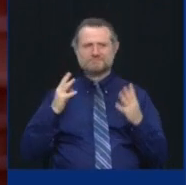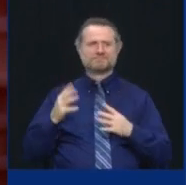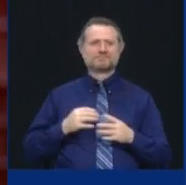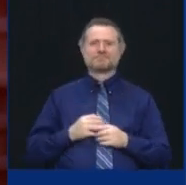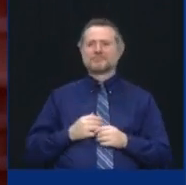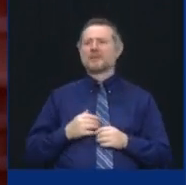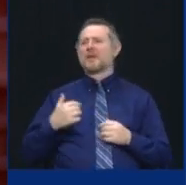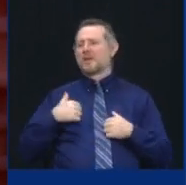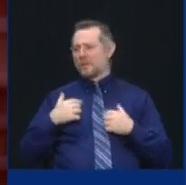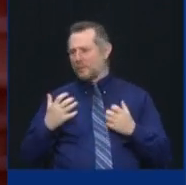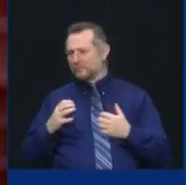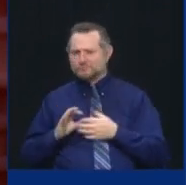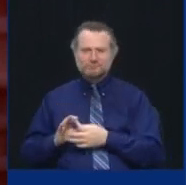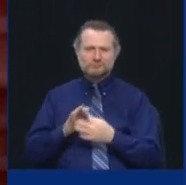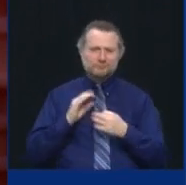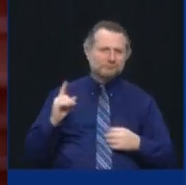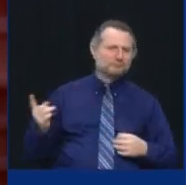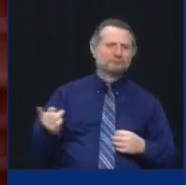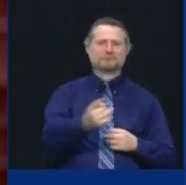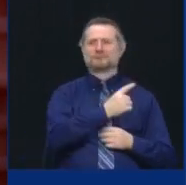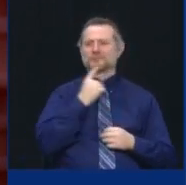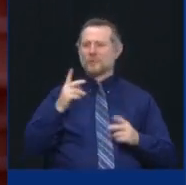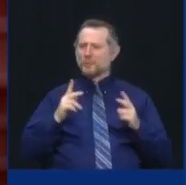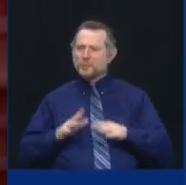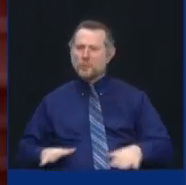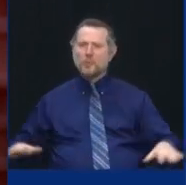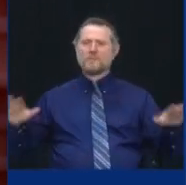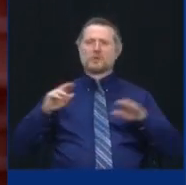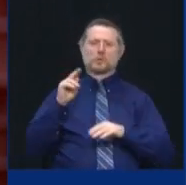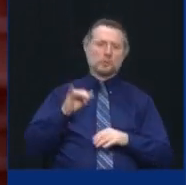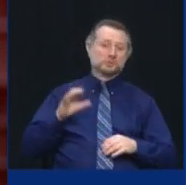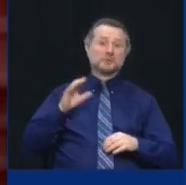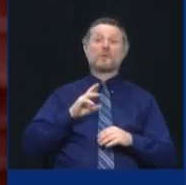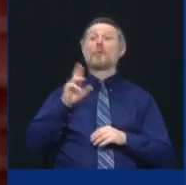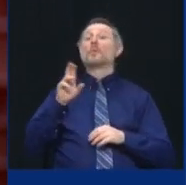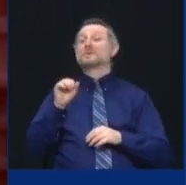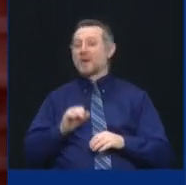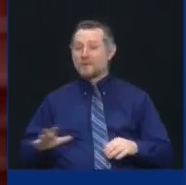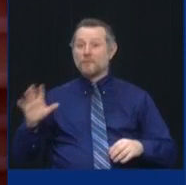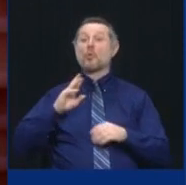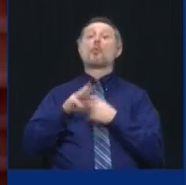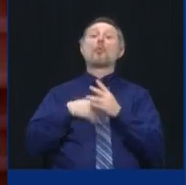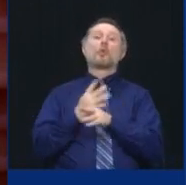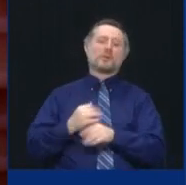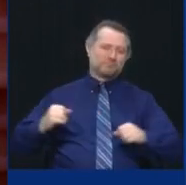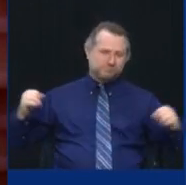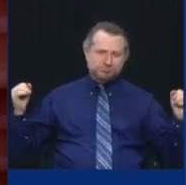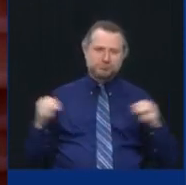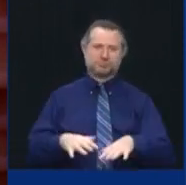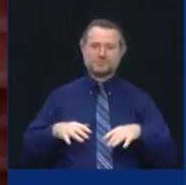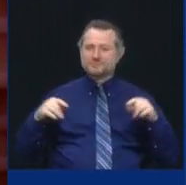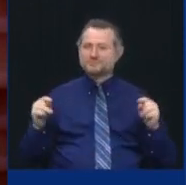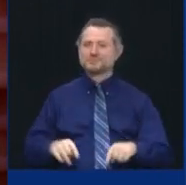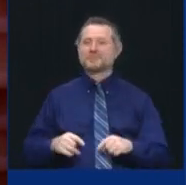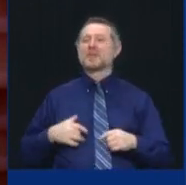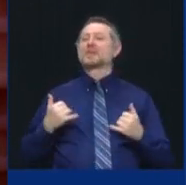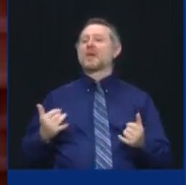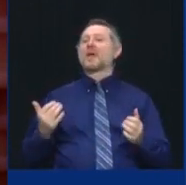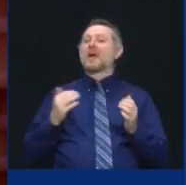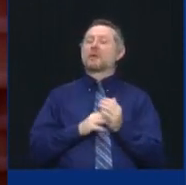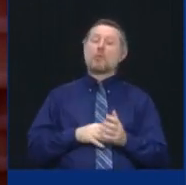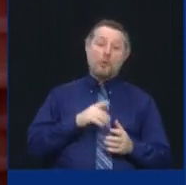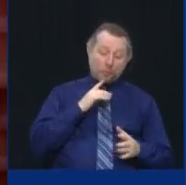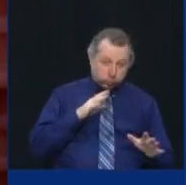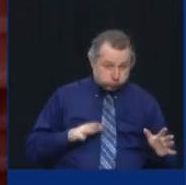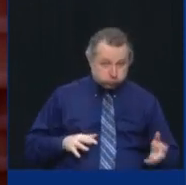and bring people together from all over the city, the country, and the world. Now, in the wake of another crisis, our